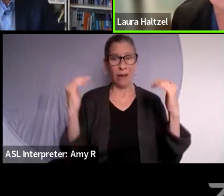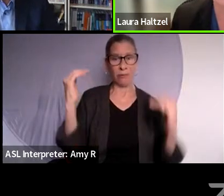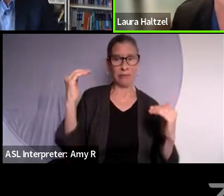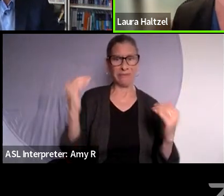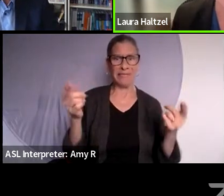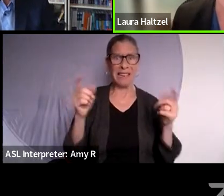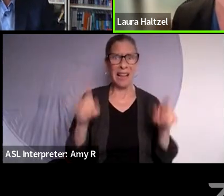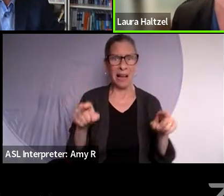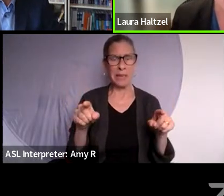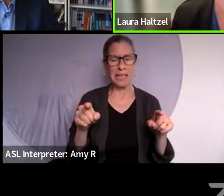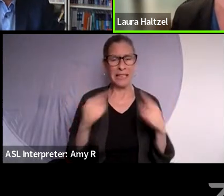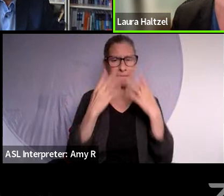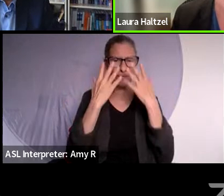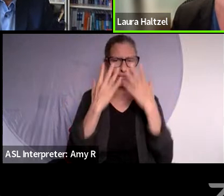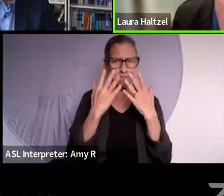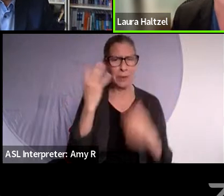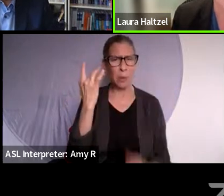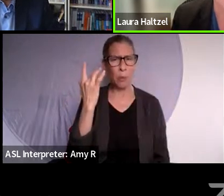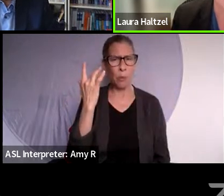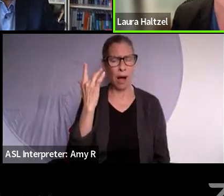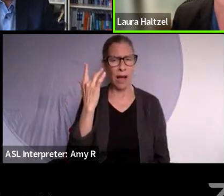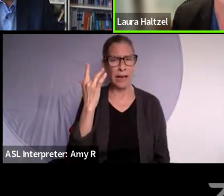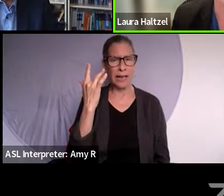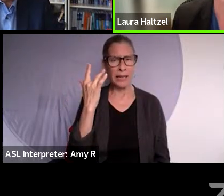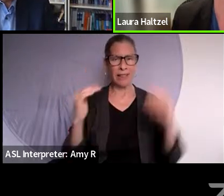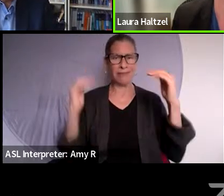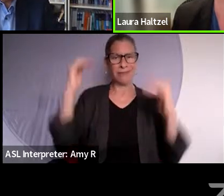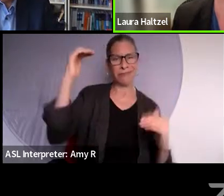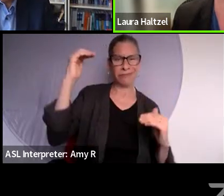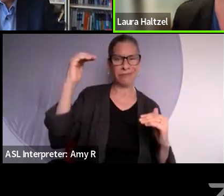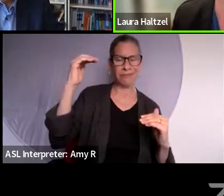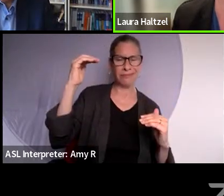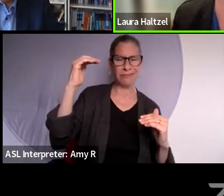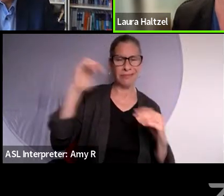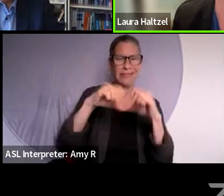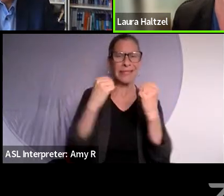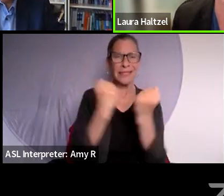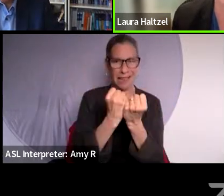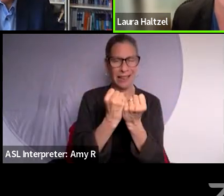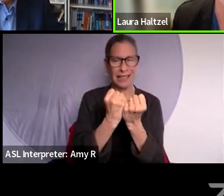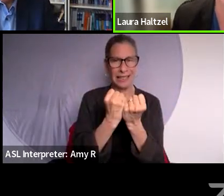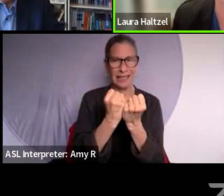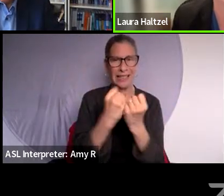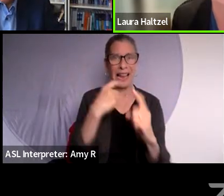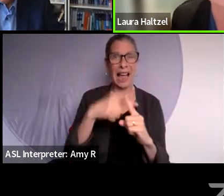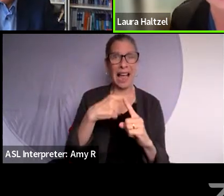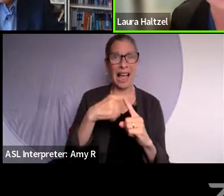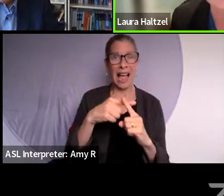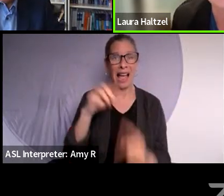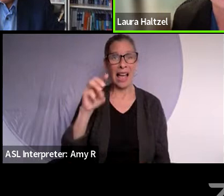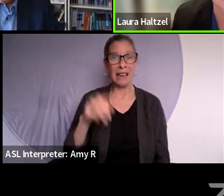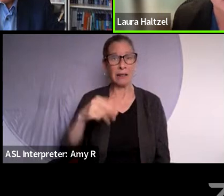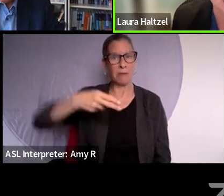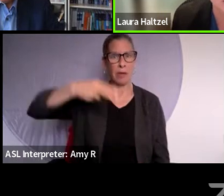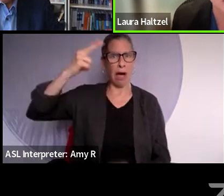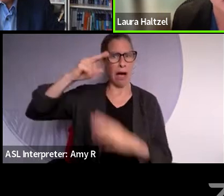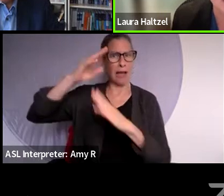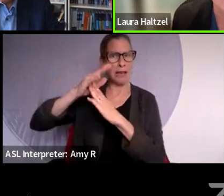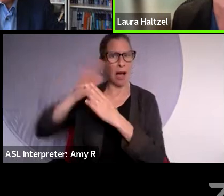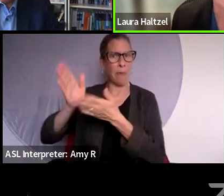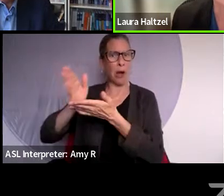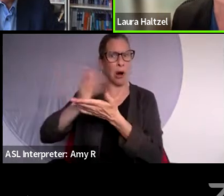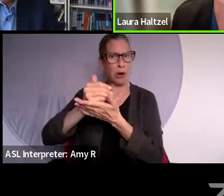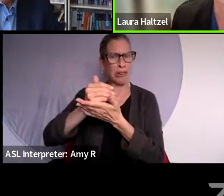happening, unfortunately, because of inequity in growth of wages between the highest earners and the lowest